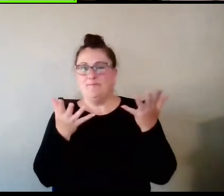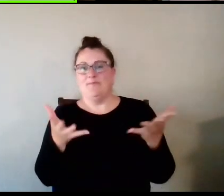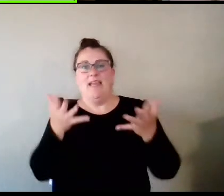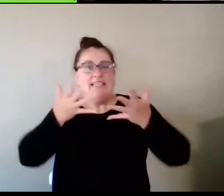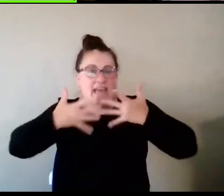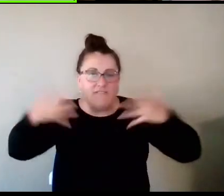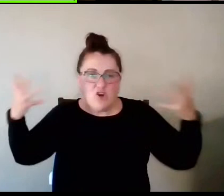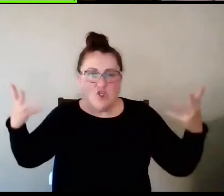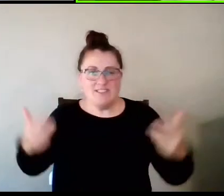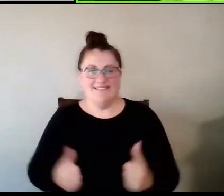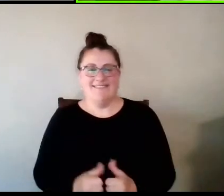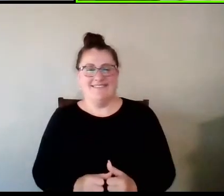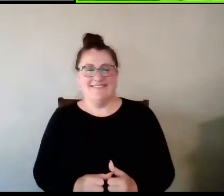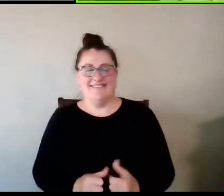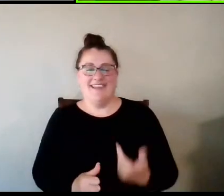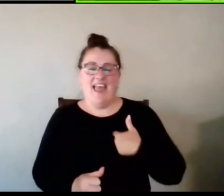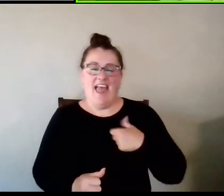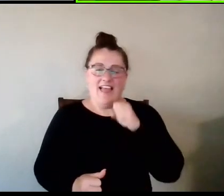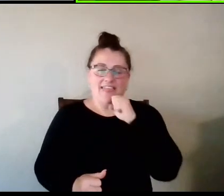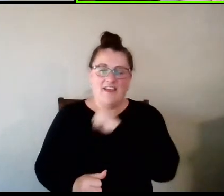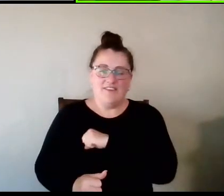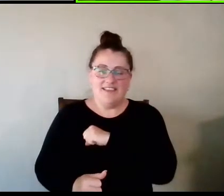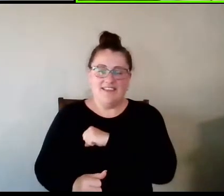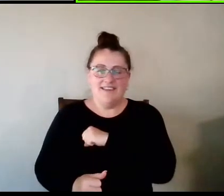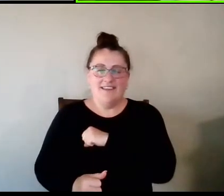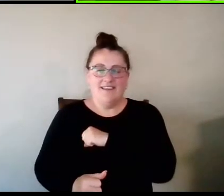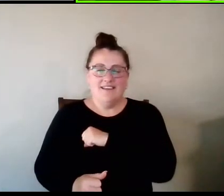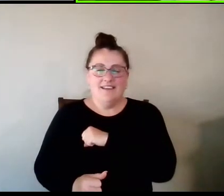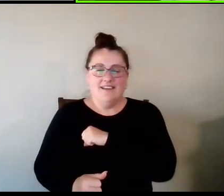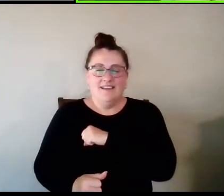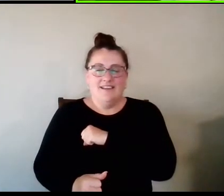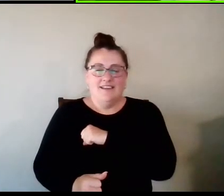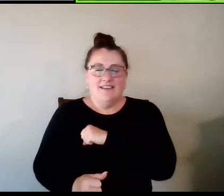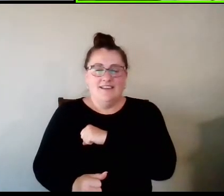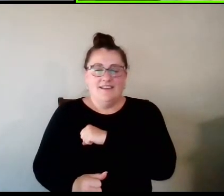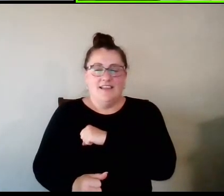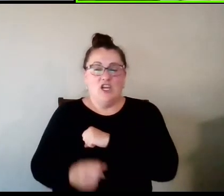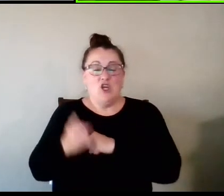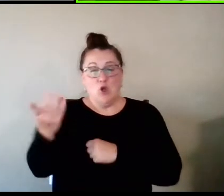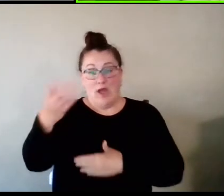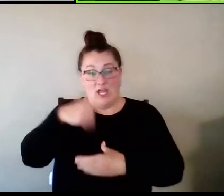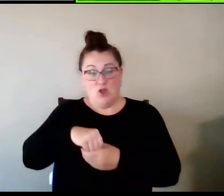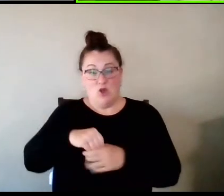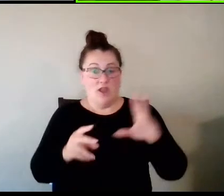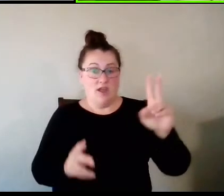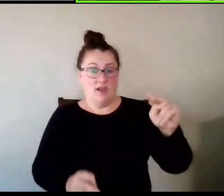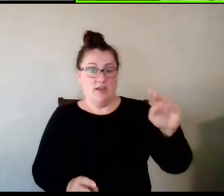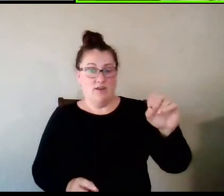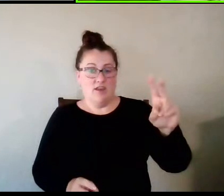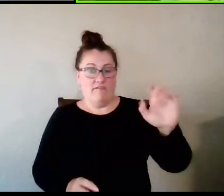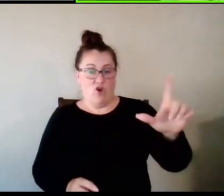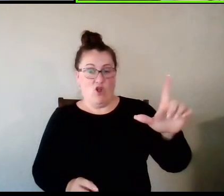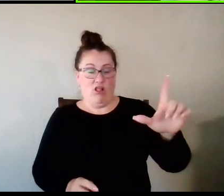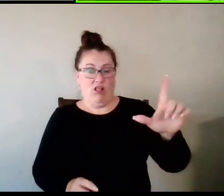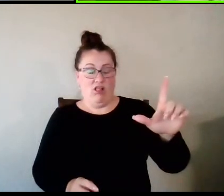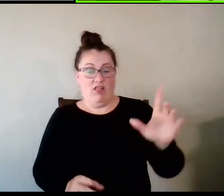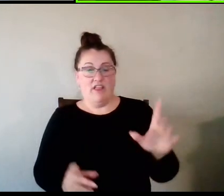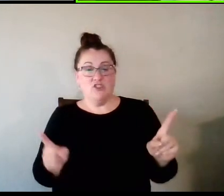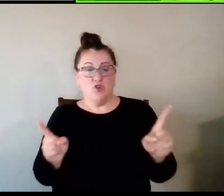diverse. I love that. And I love the fact that you included a novel, which is